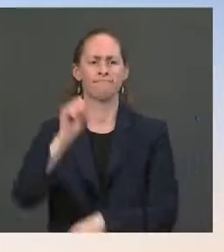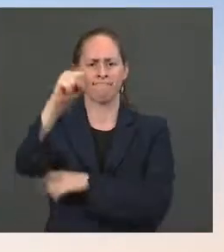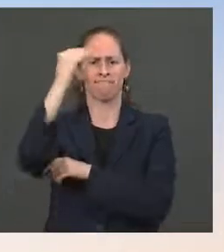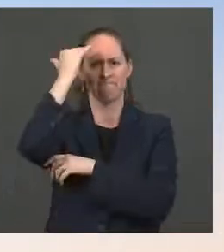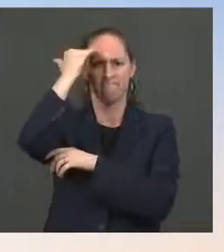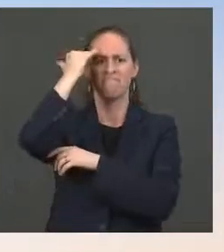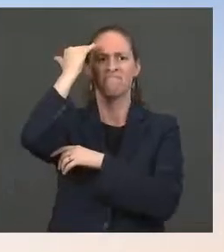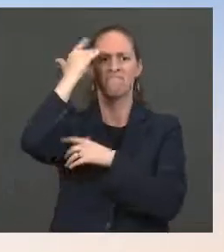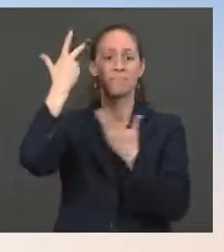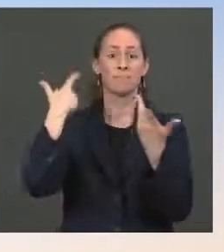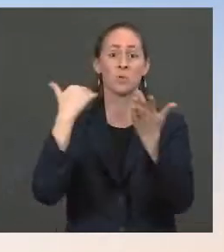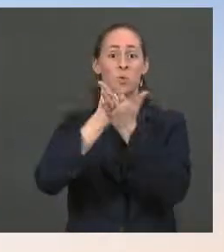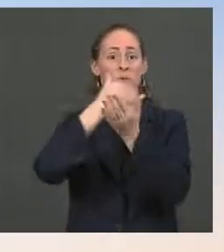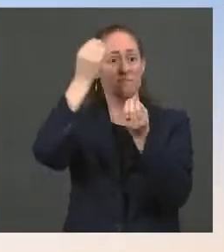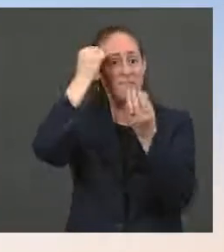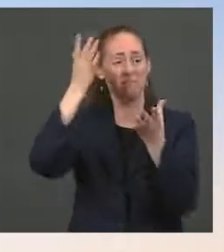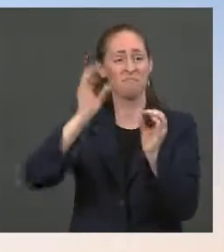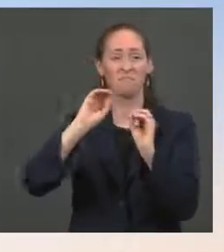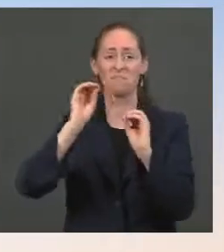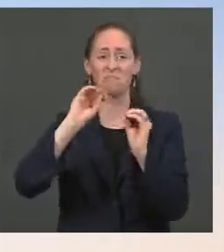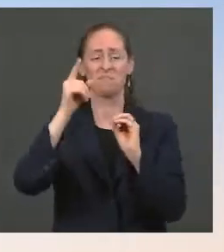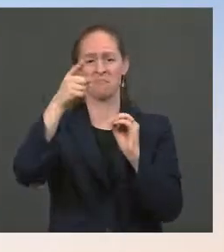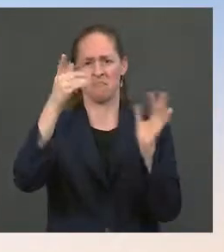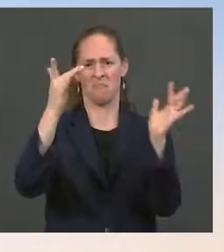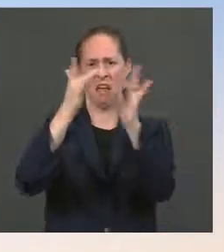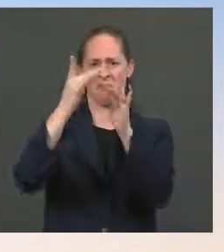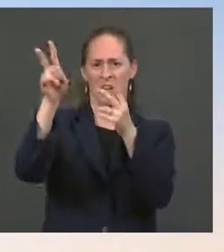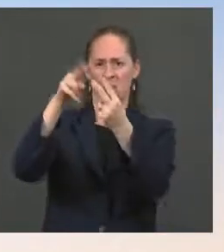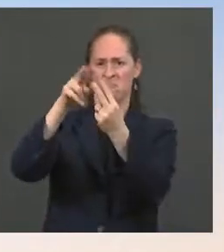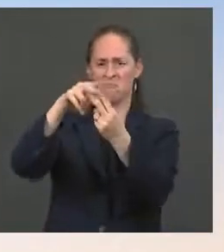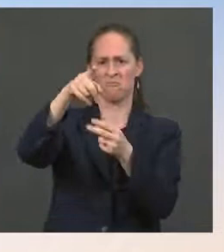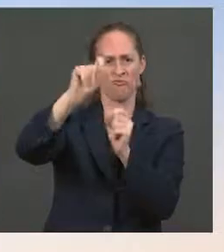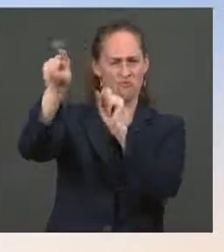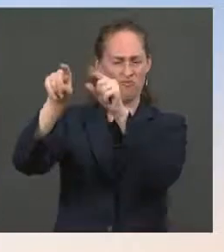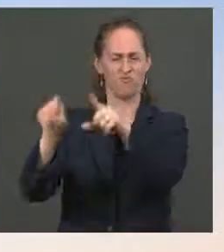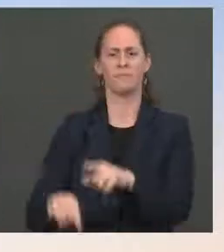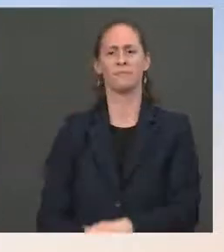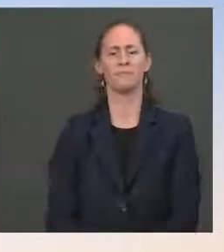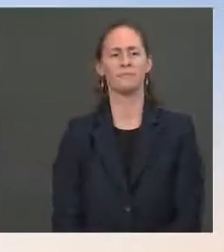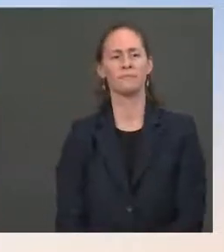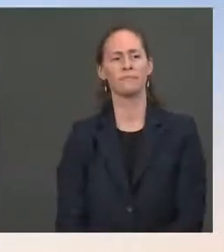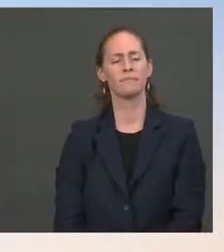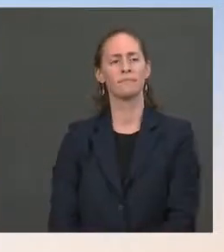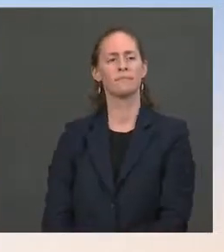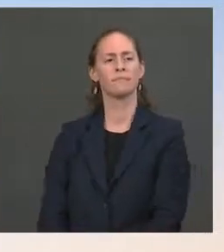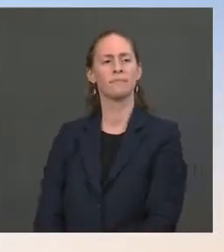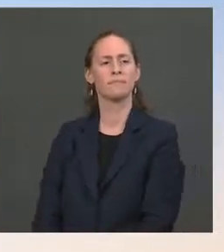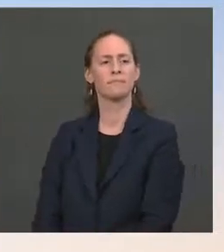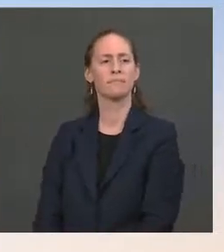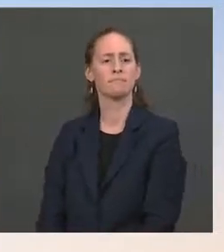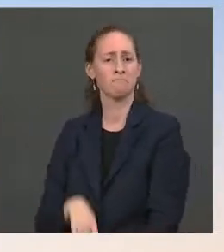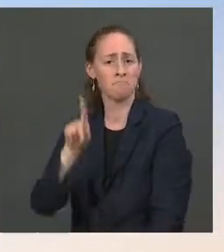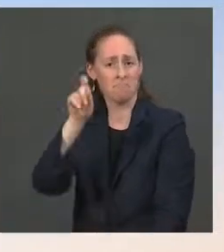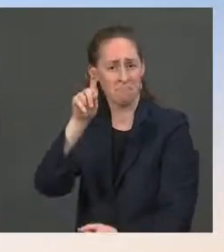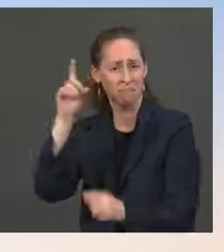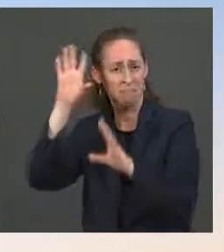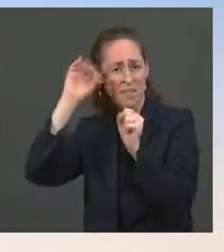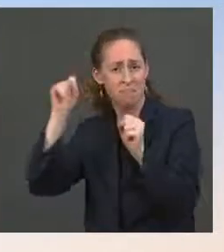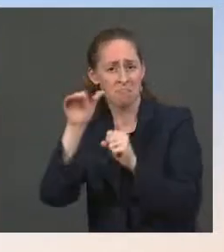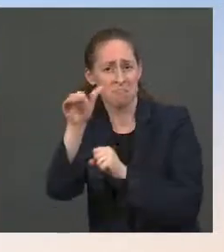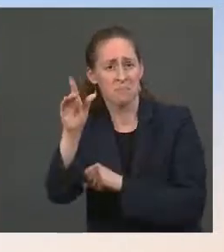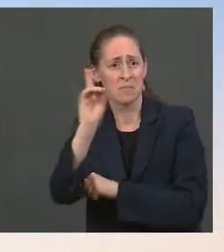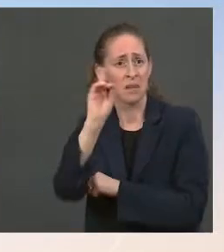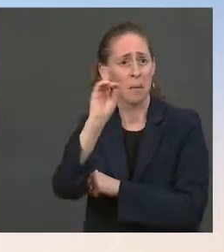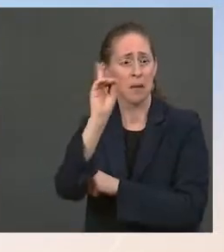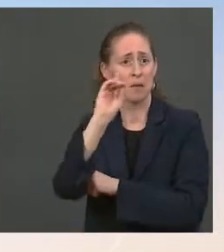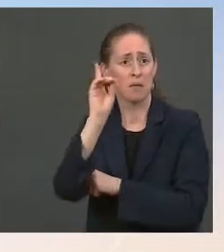updates. I'd really point you to the companies for that. Go ahead. Thanks, Jen. Did the president ever consider asking Democrats to use reconciliation earlier this year